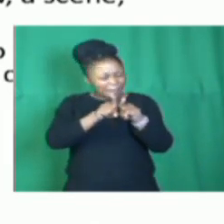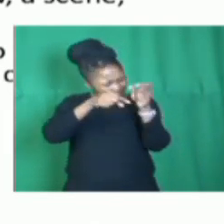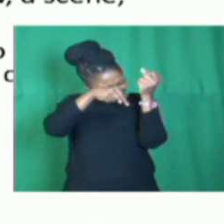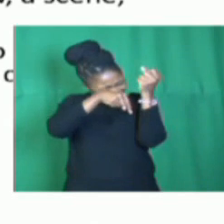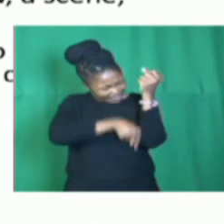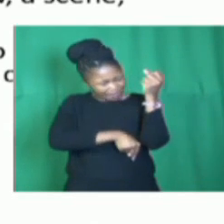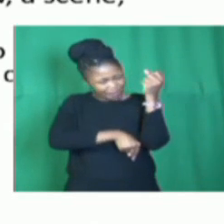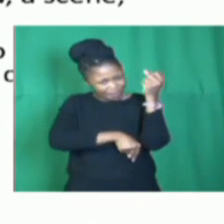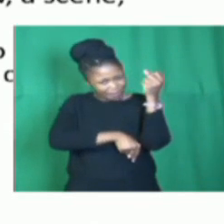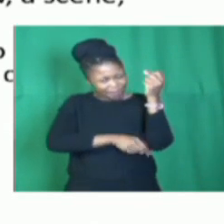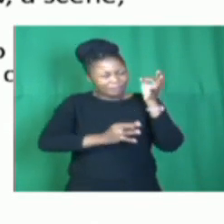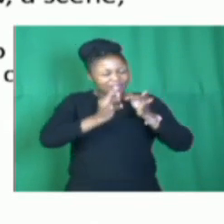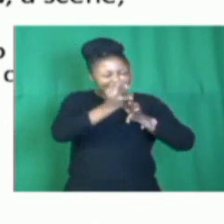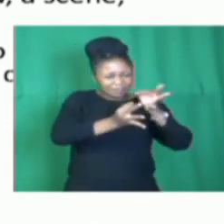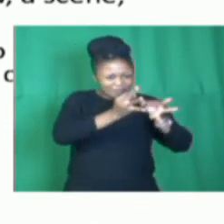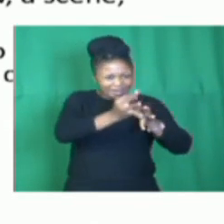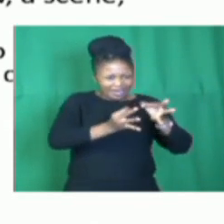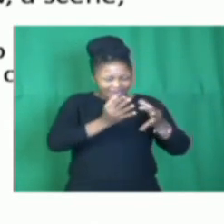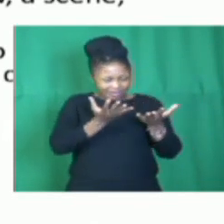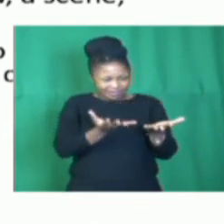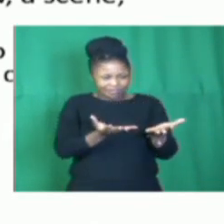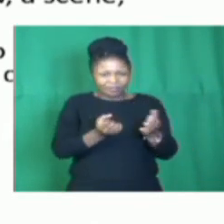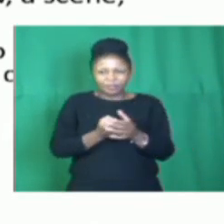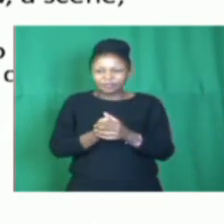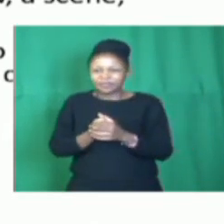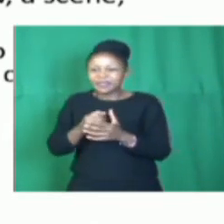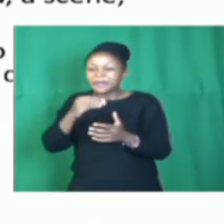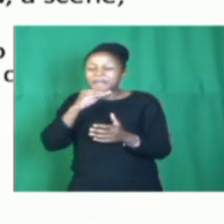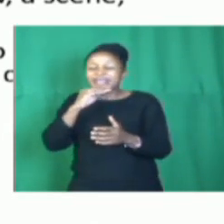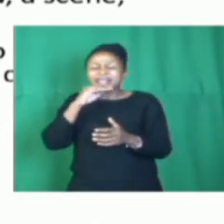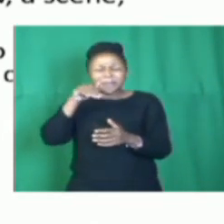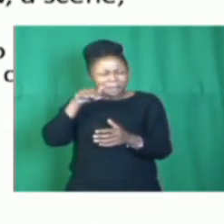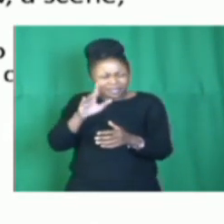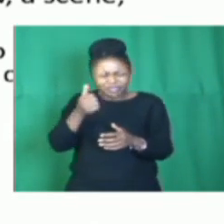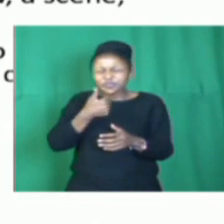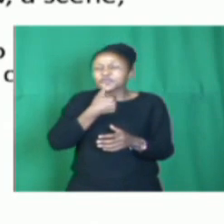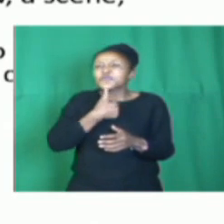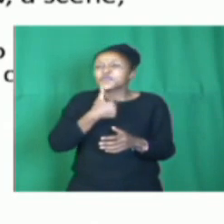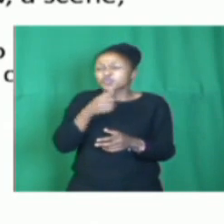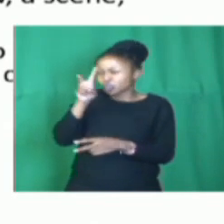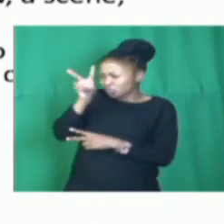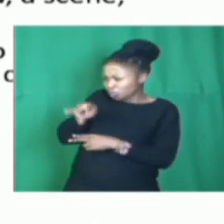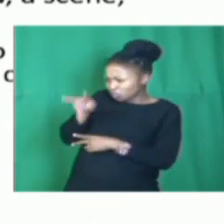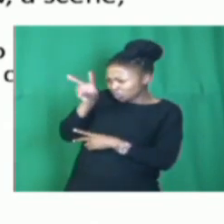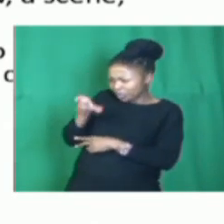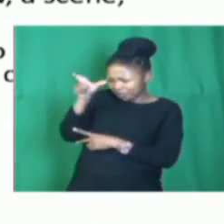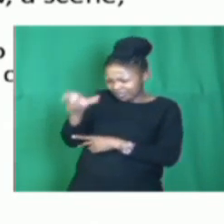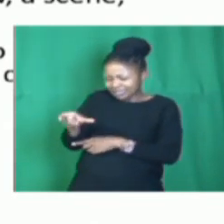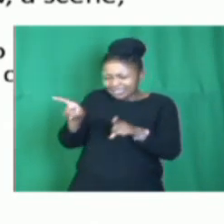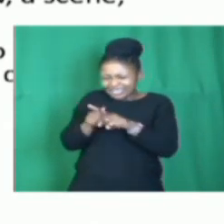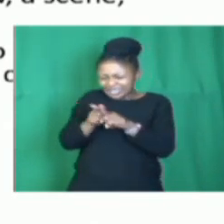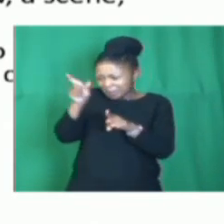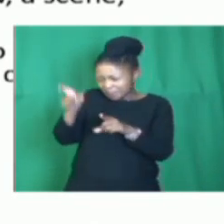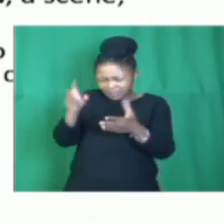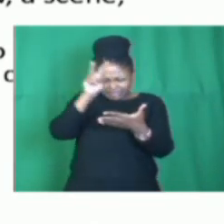And what are these sensory details for? You need to use them to paint a certain picture to the